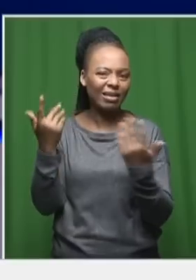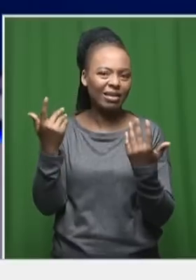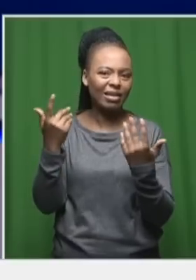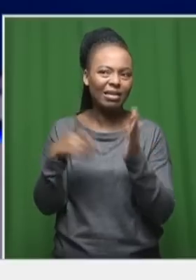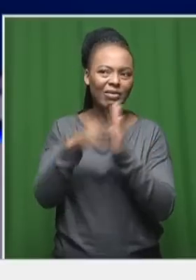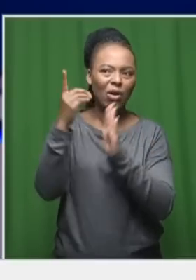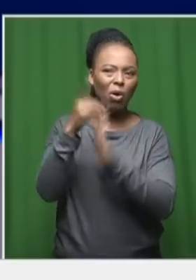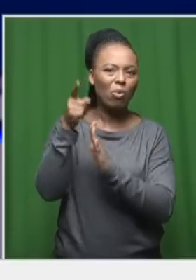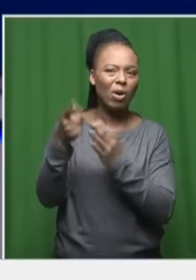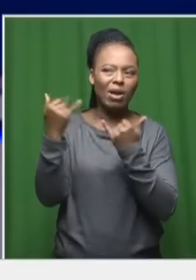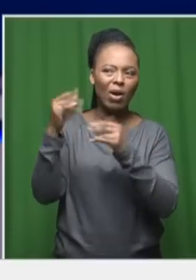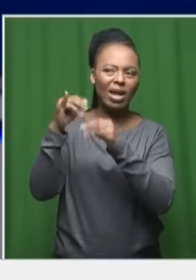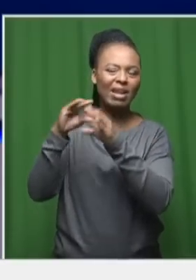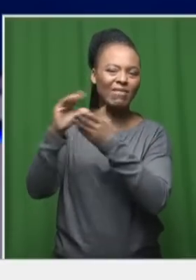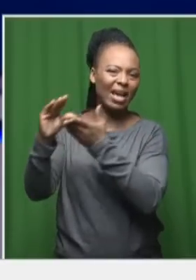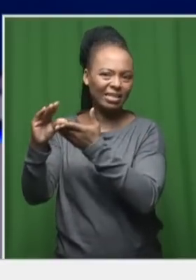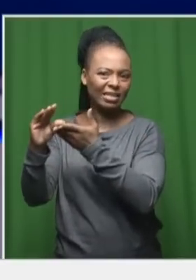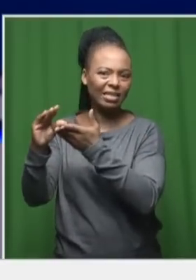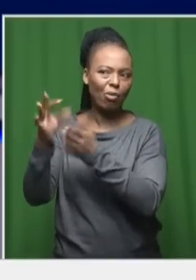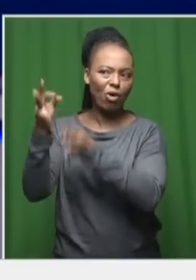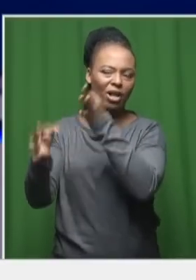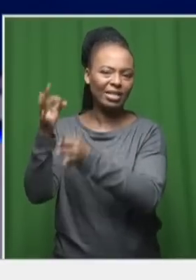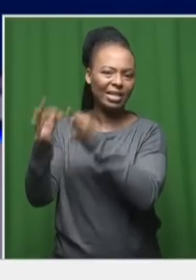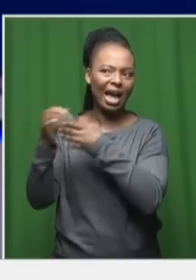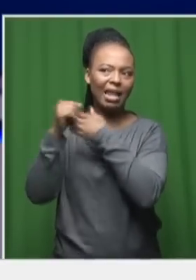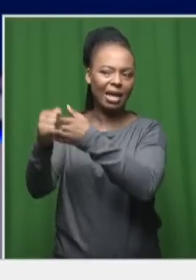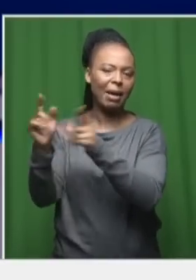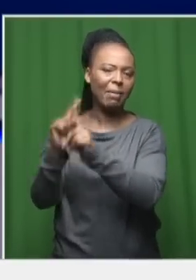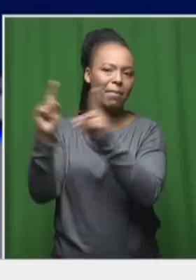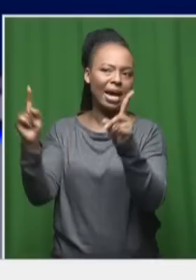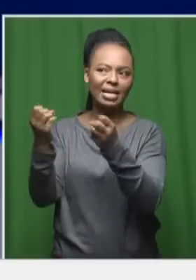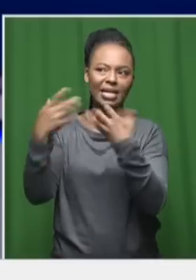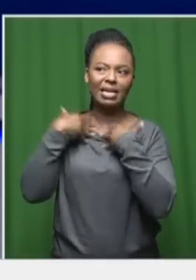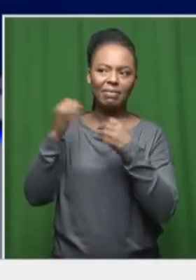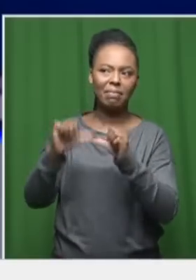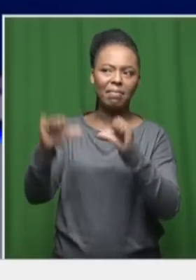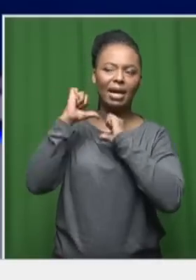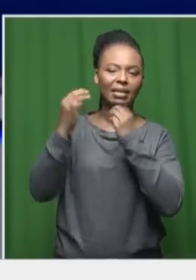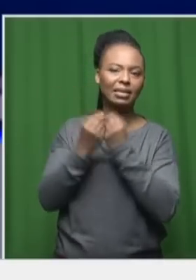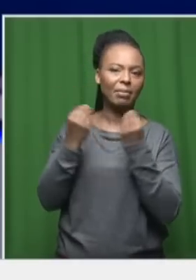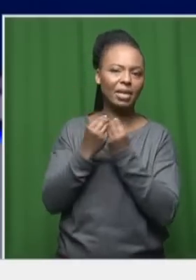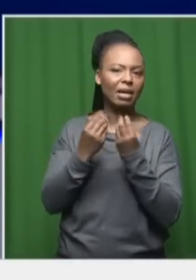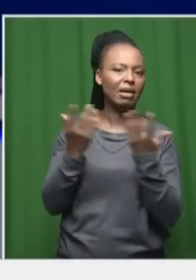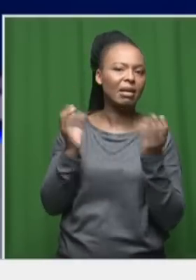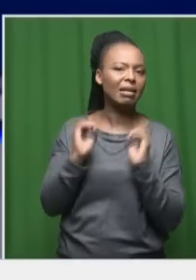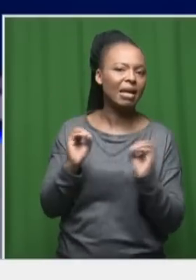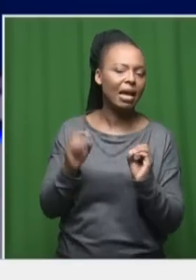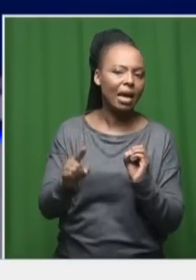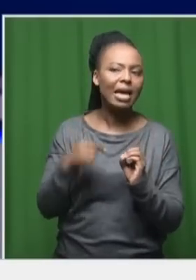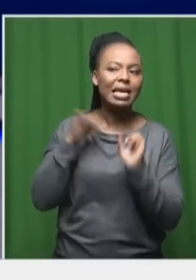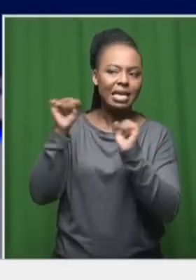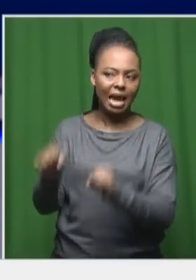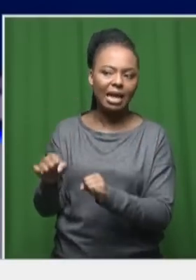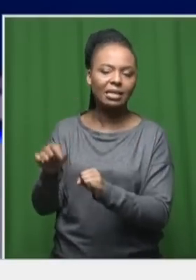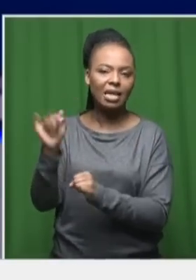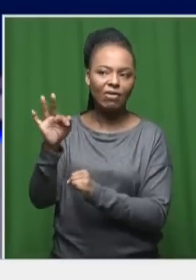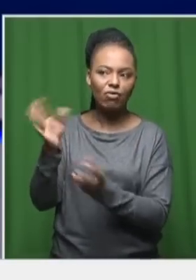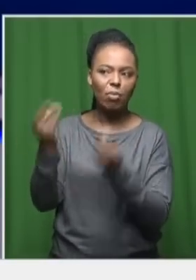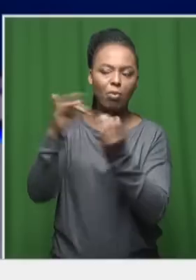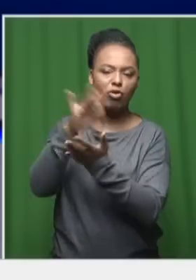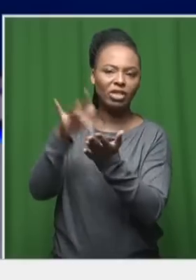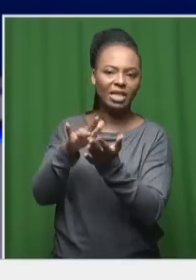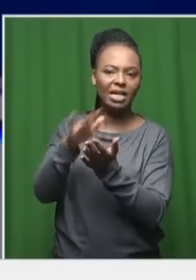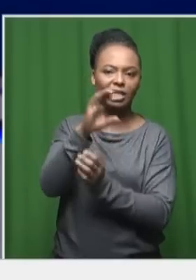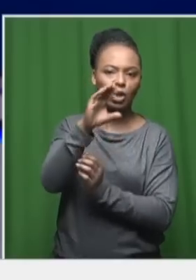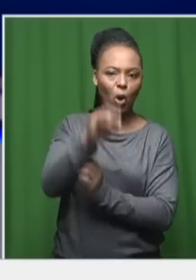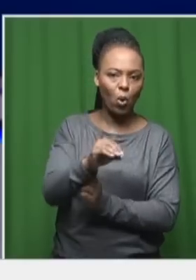invest in a political elite and an executive that's not giving us anything in return. I do not deny that you will get certain privileges by being in those positions. If I'm a